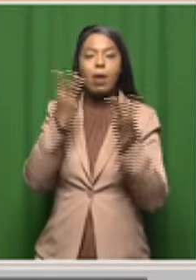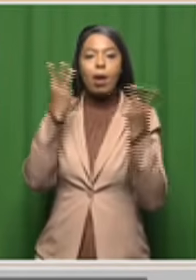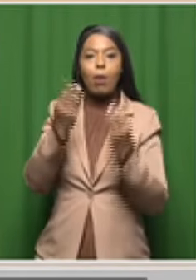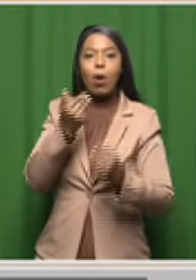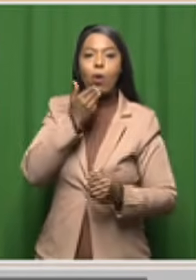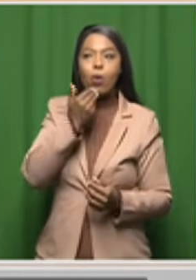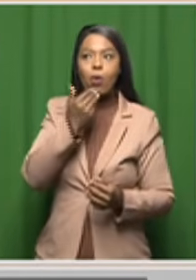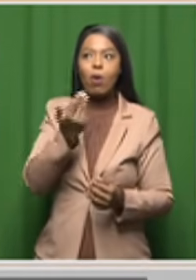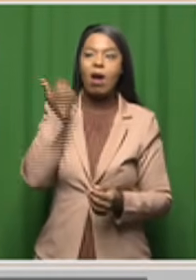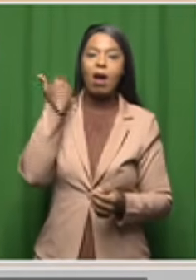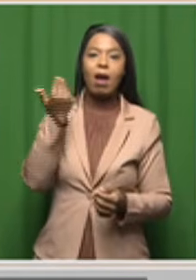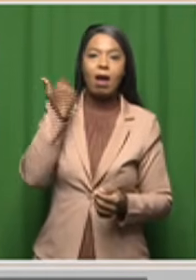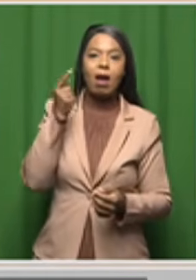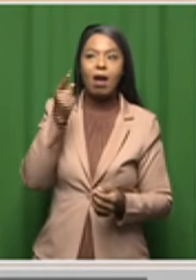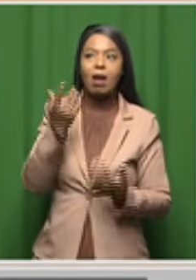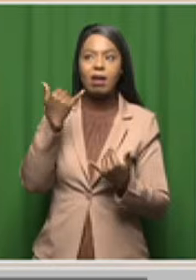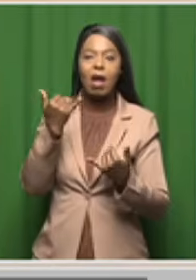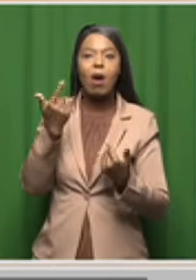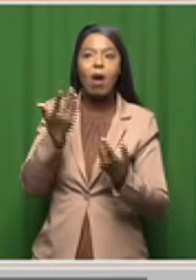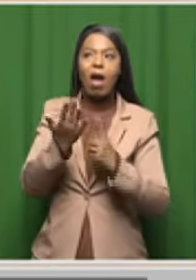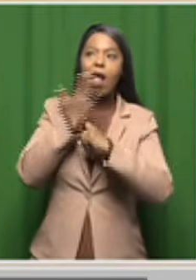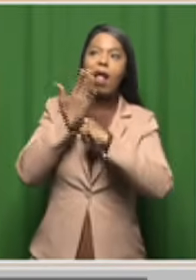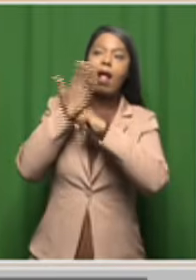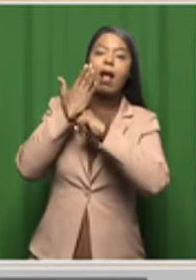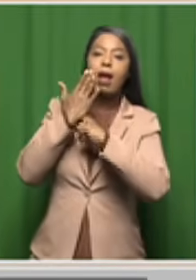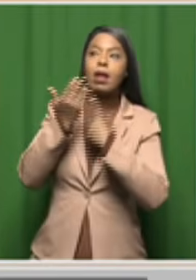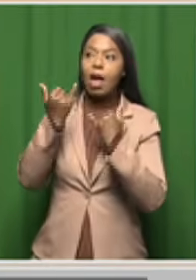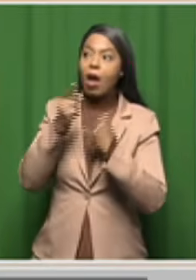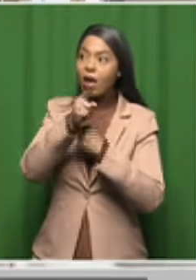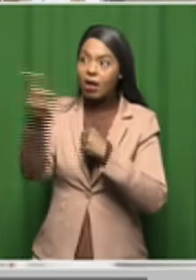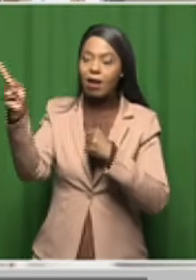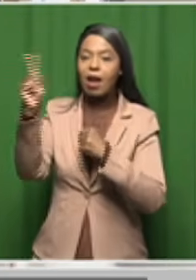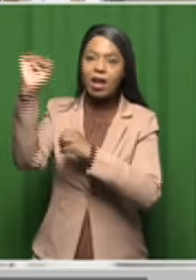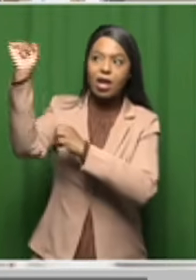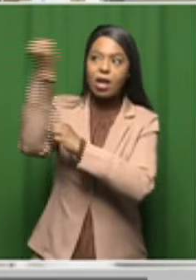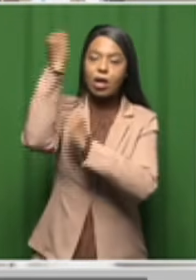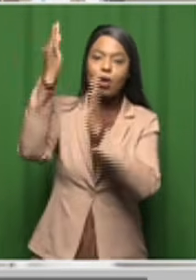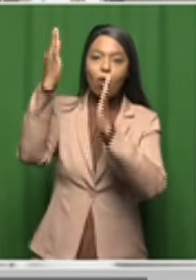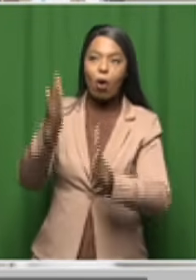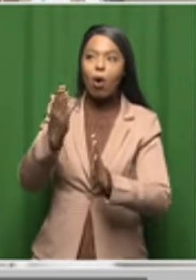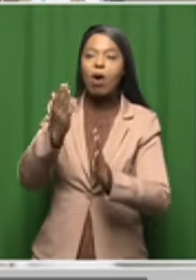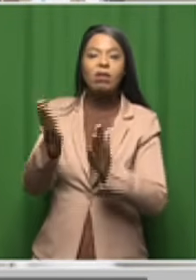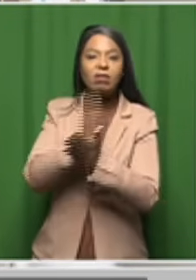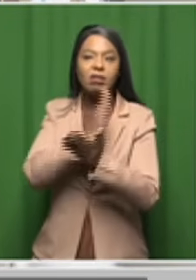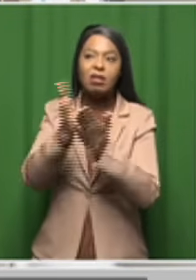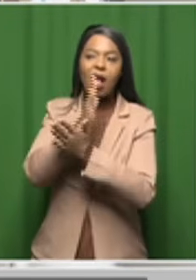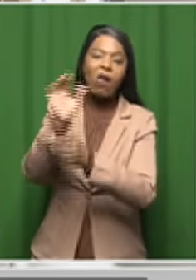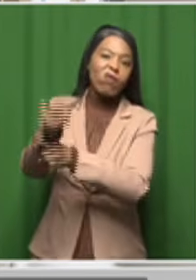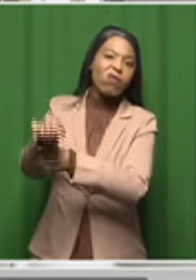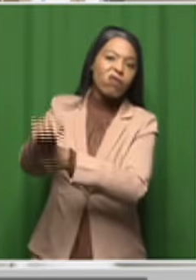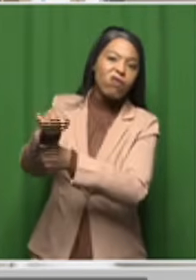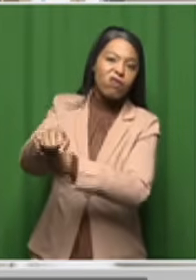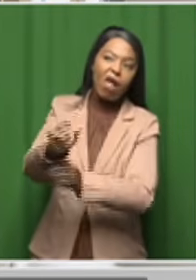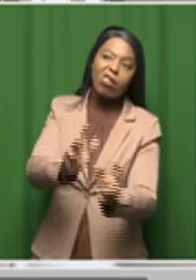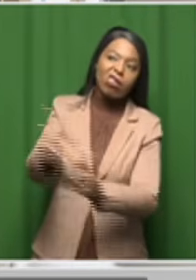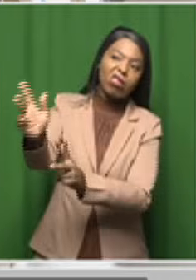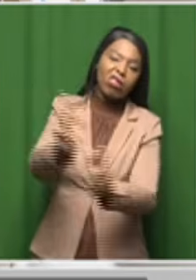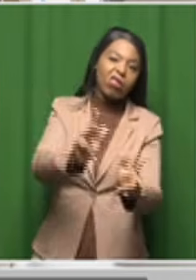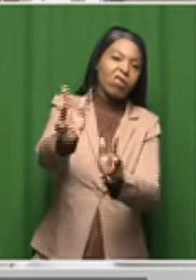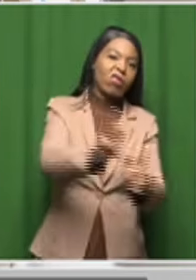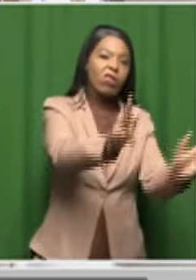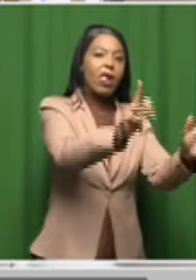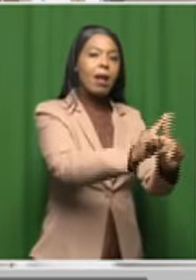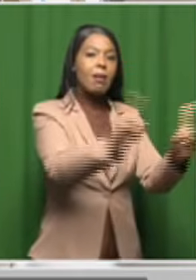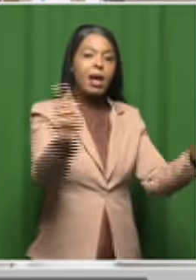metal as from a point of our heroes. Some of them were neglected, who had fought, who are coming back,